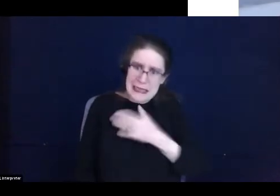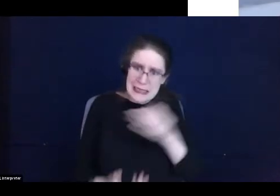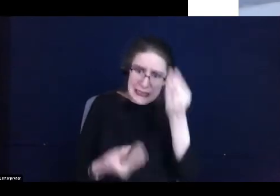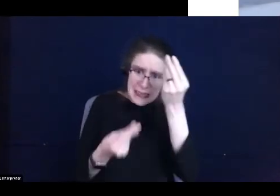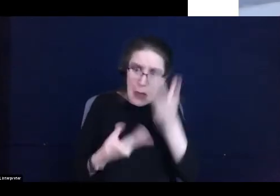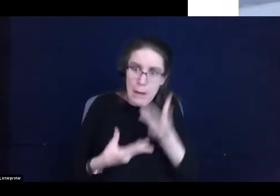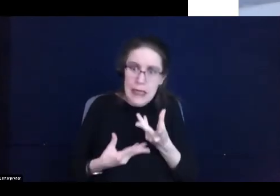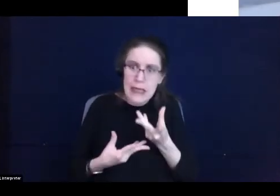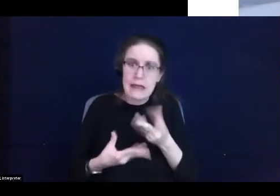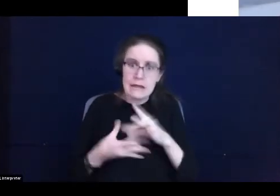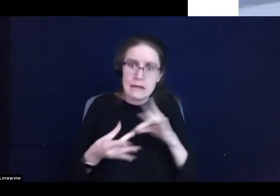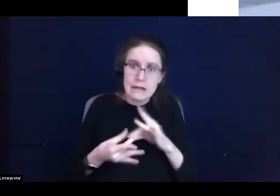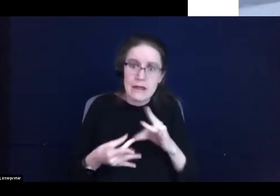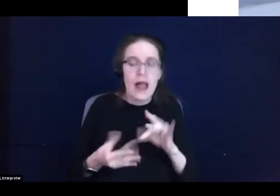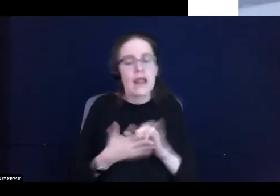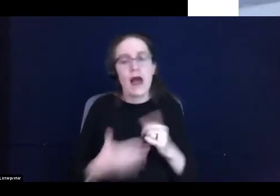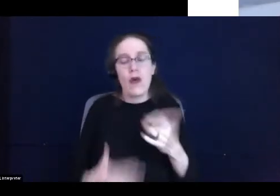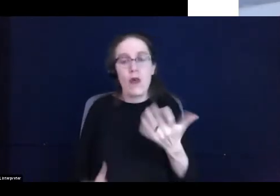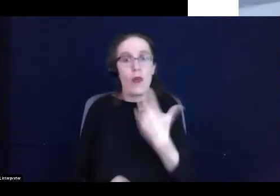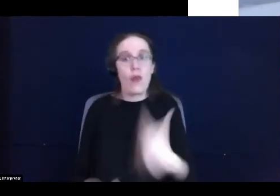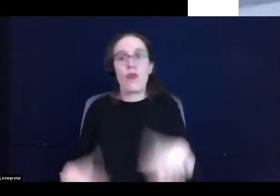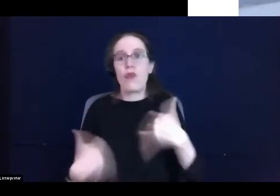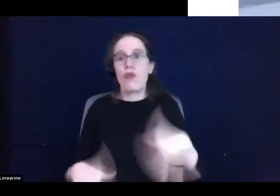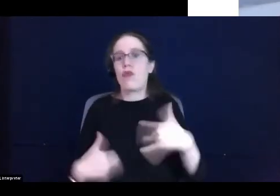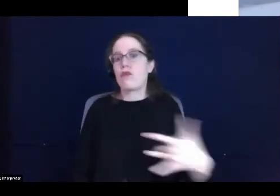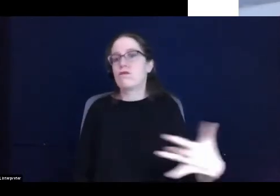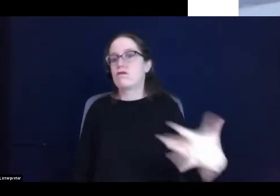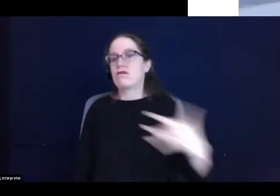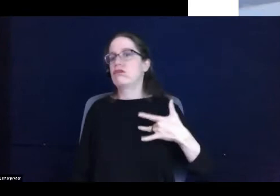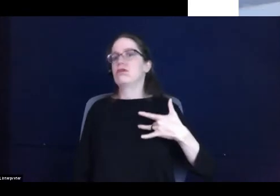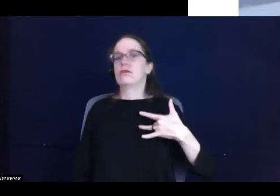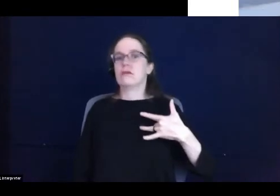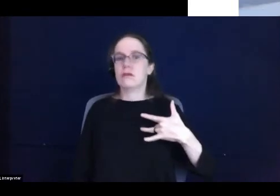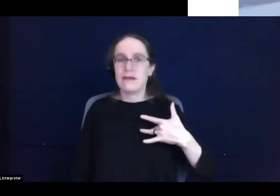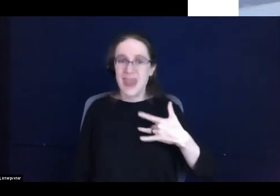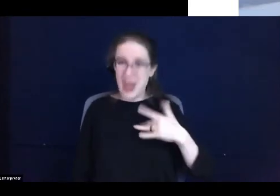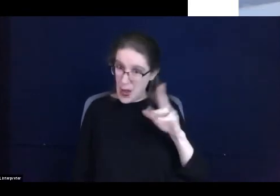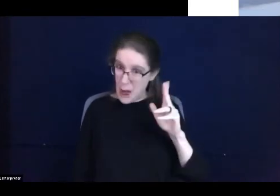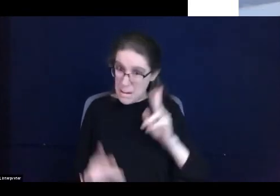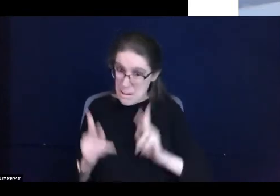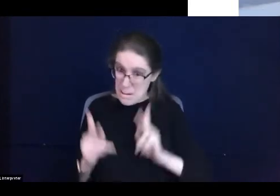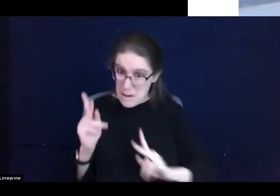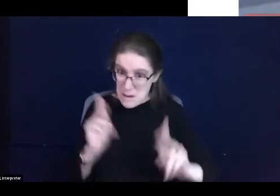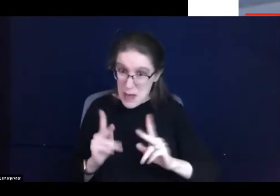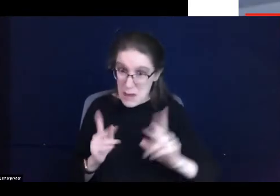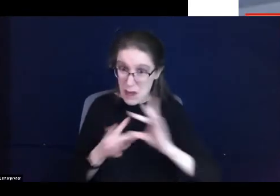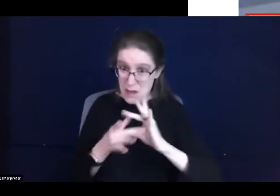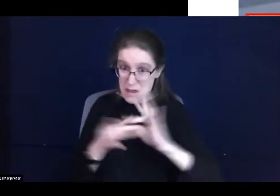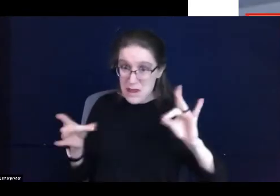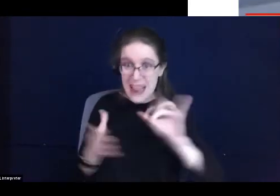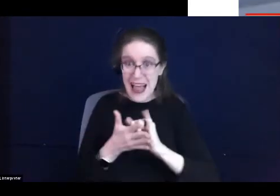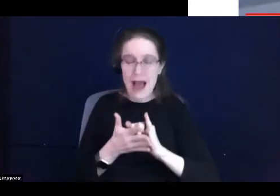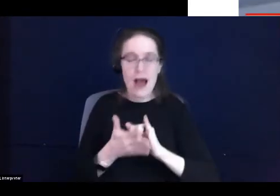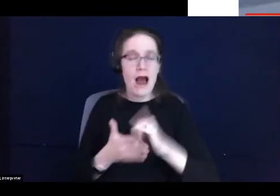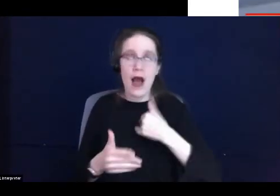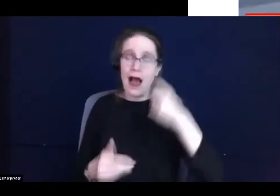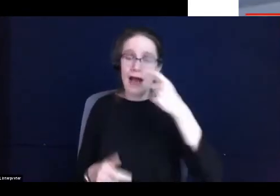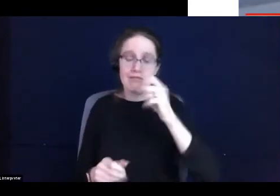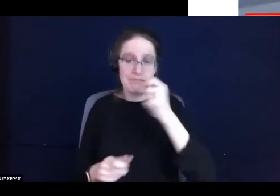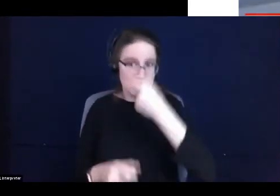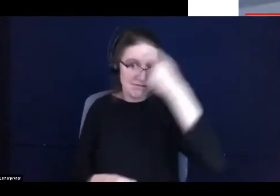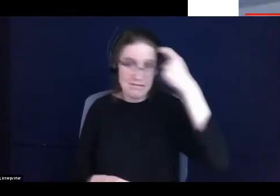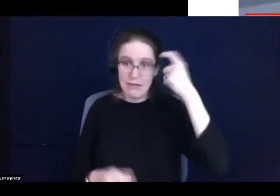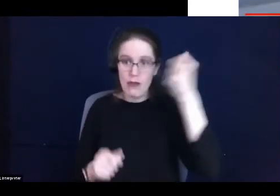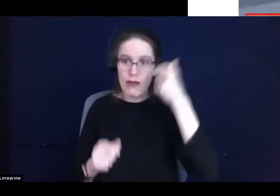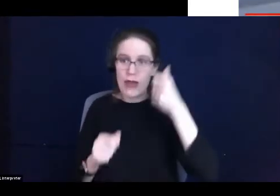to hear. In the moments when people said those things to me, I specifically remember those times because they made me want